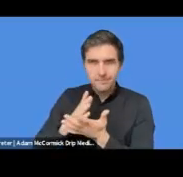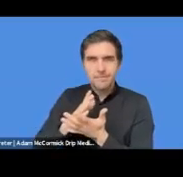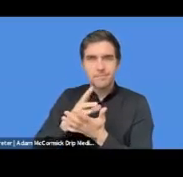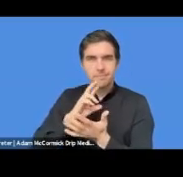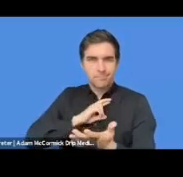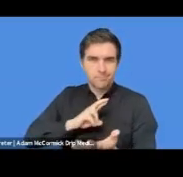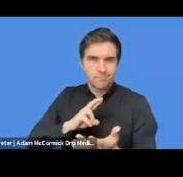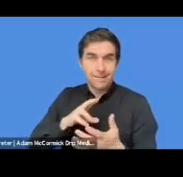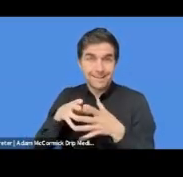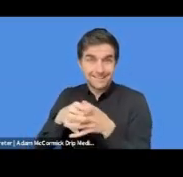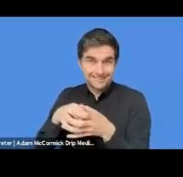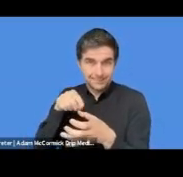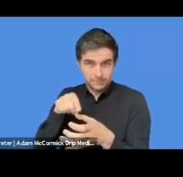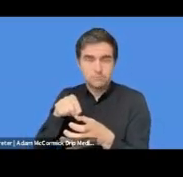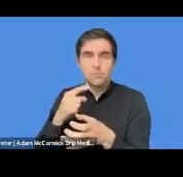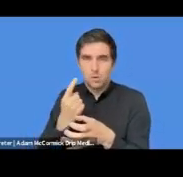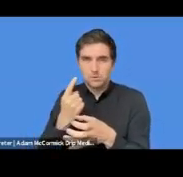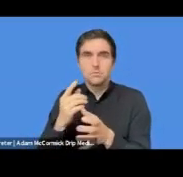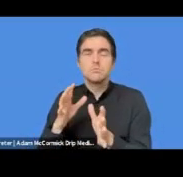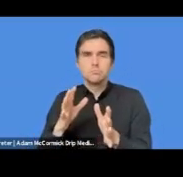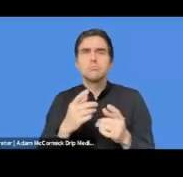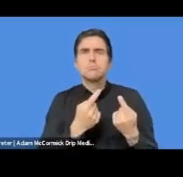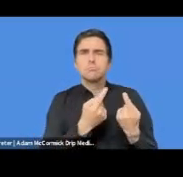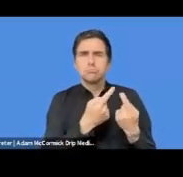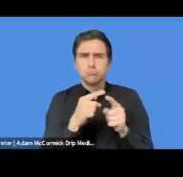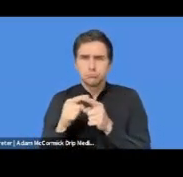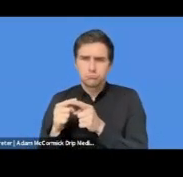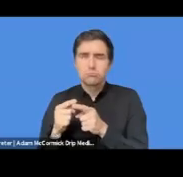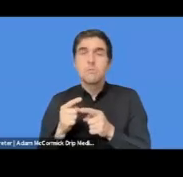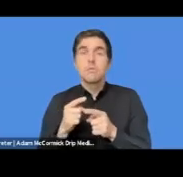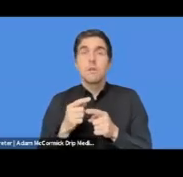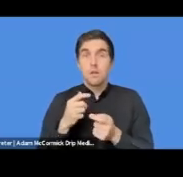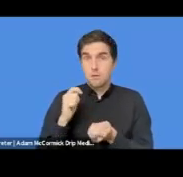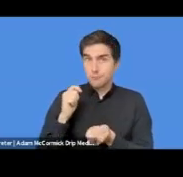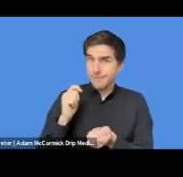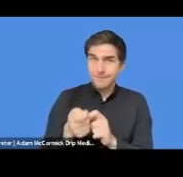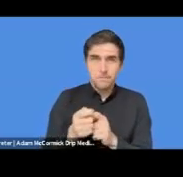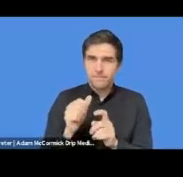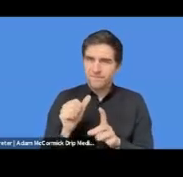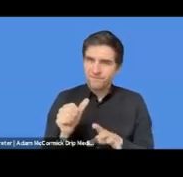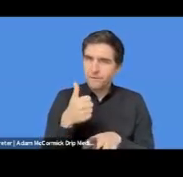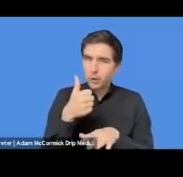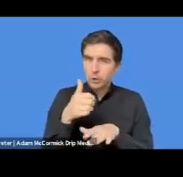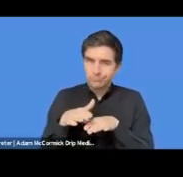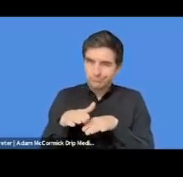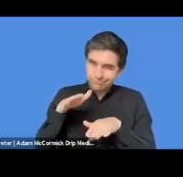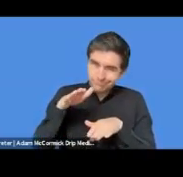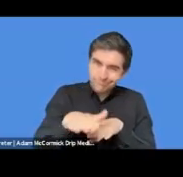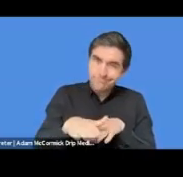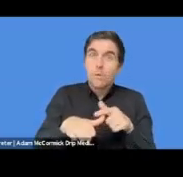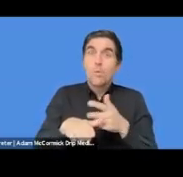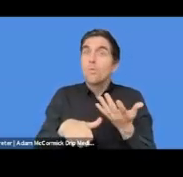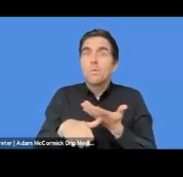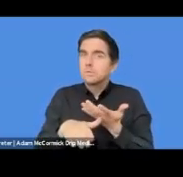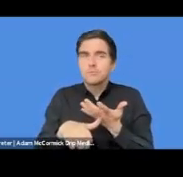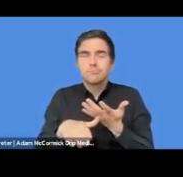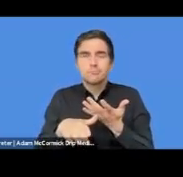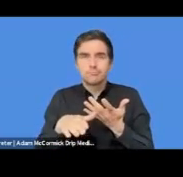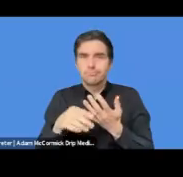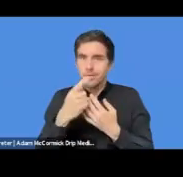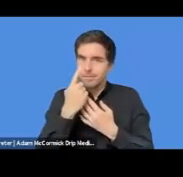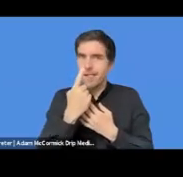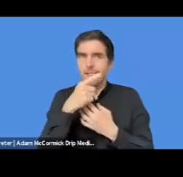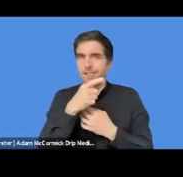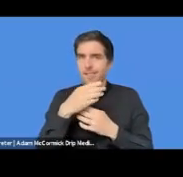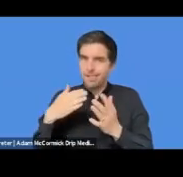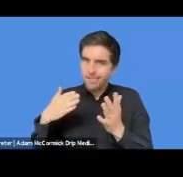Okay, so like I mentioned earlier, Transform was one of the first steps for the implementation of the single window initiative.